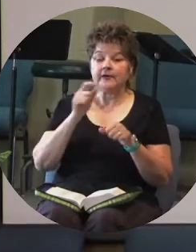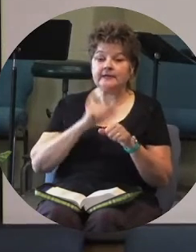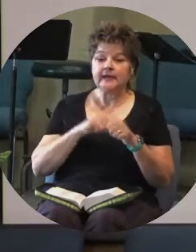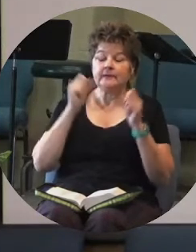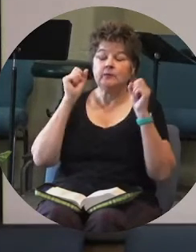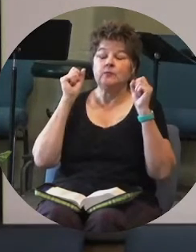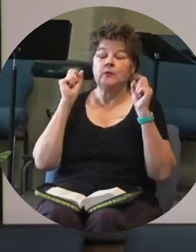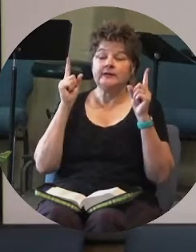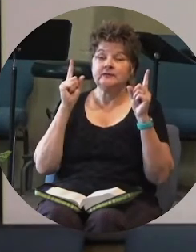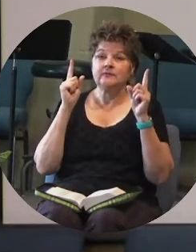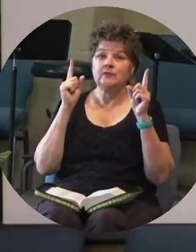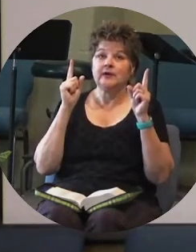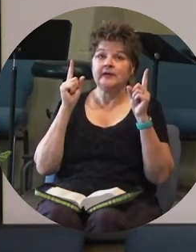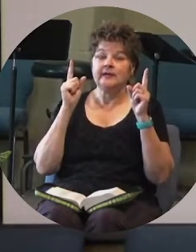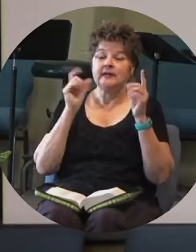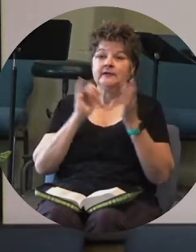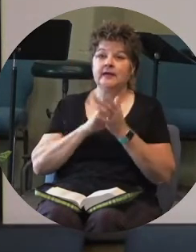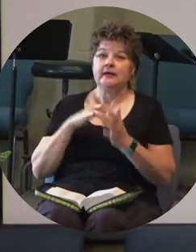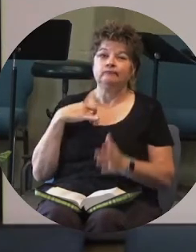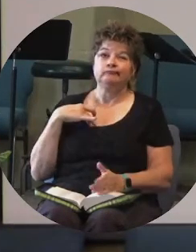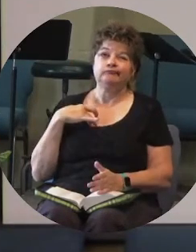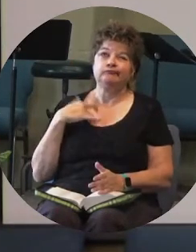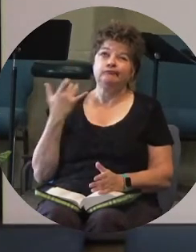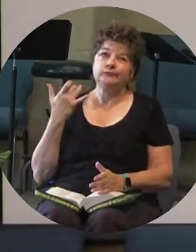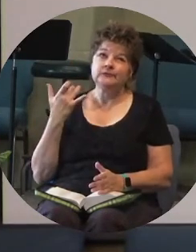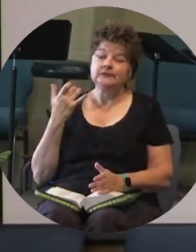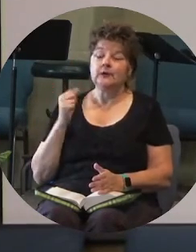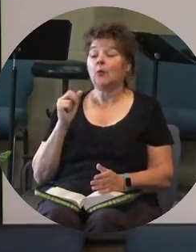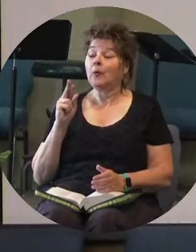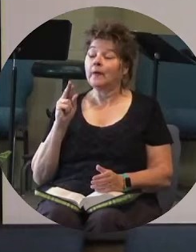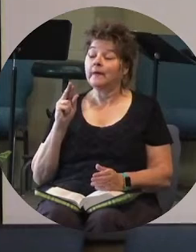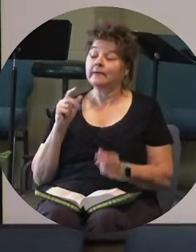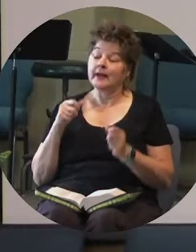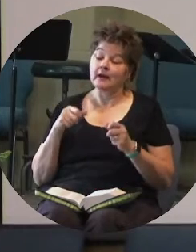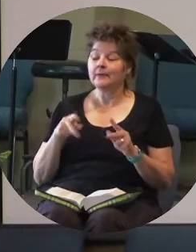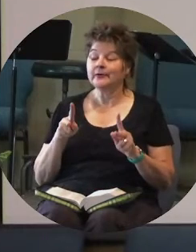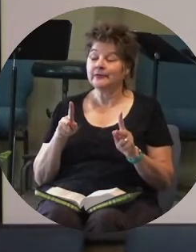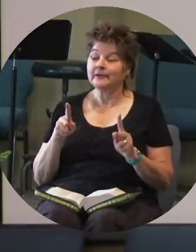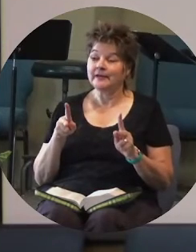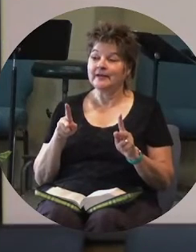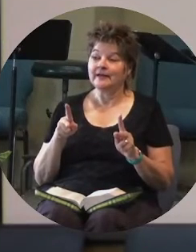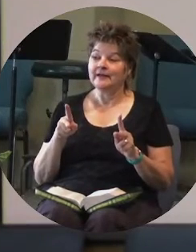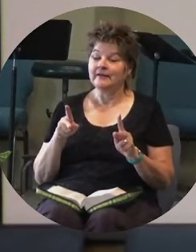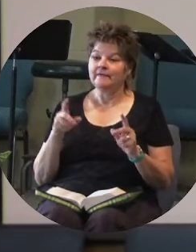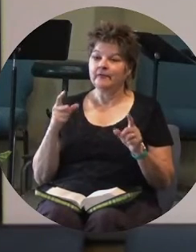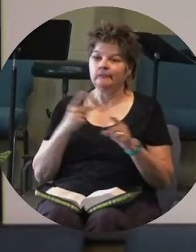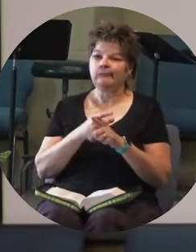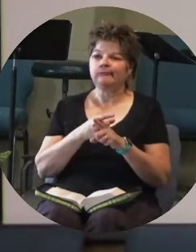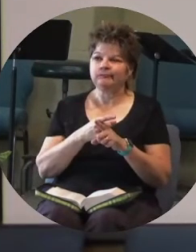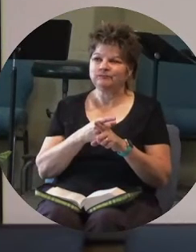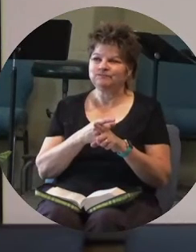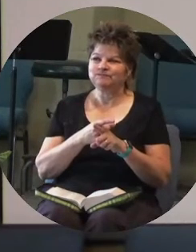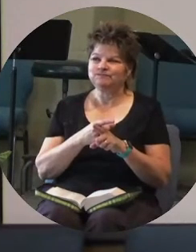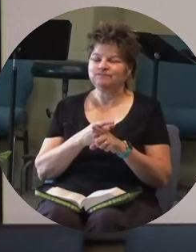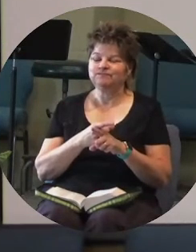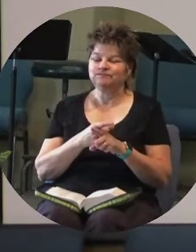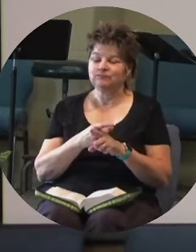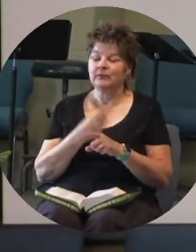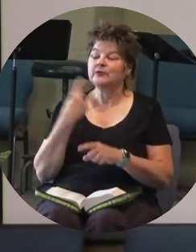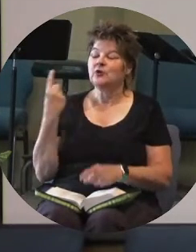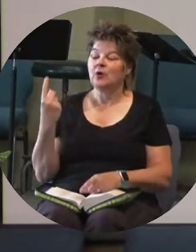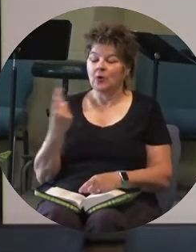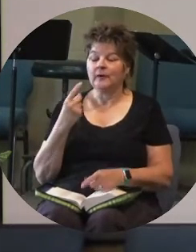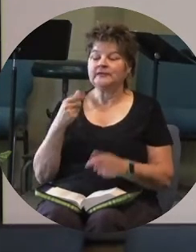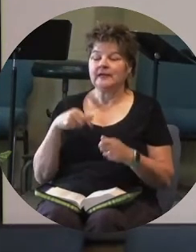up in the morning, there's always that tendency or that opportunity, if you will, for conflict. There's always